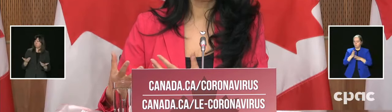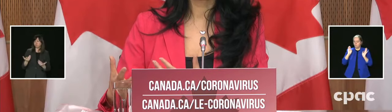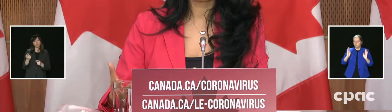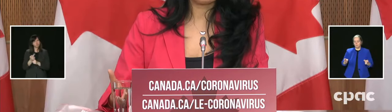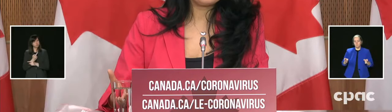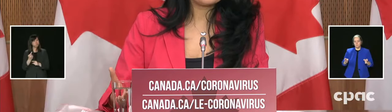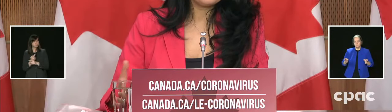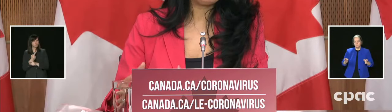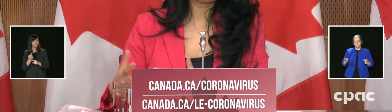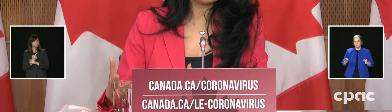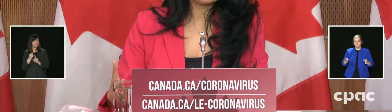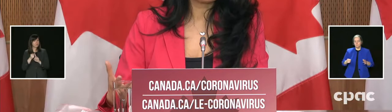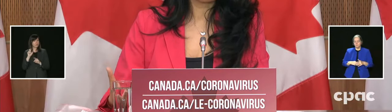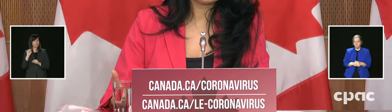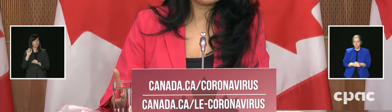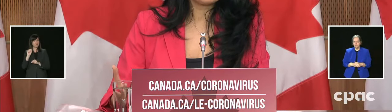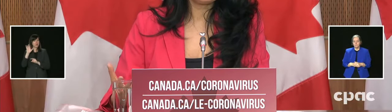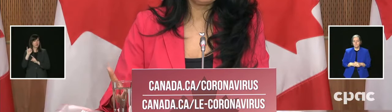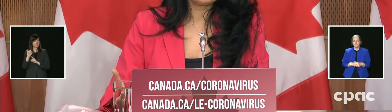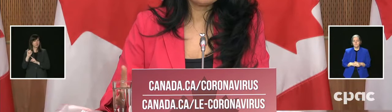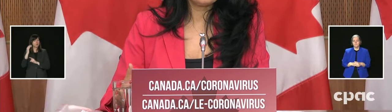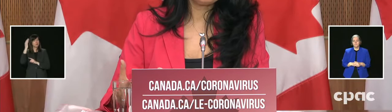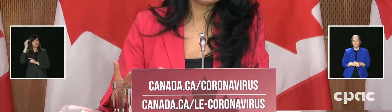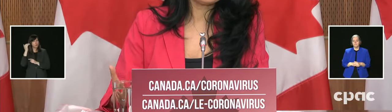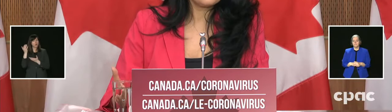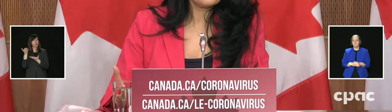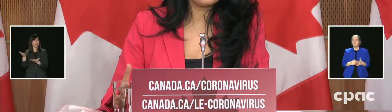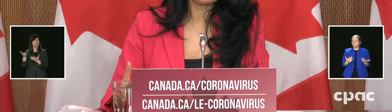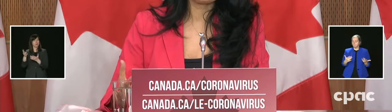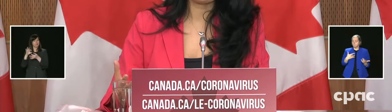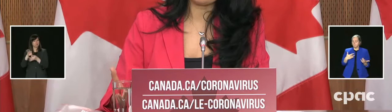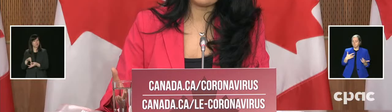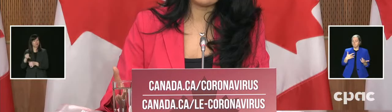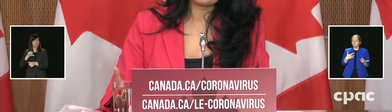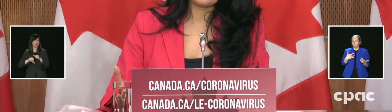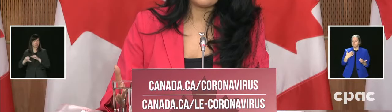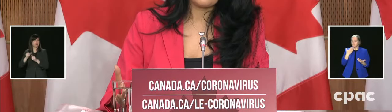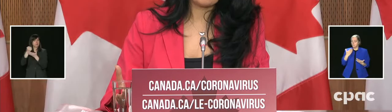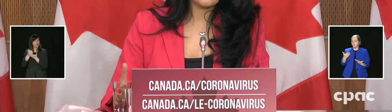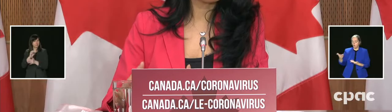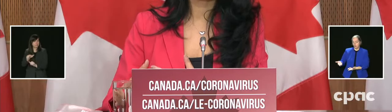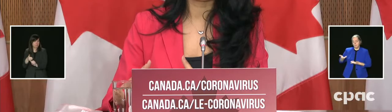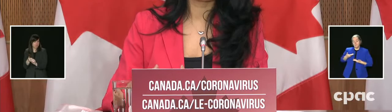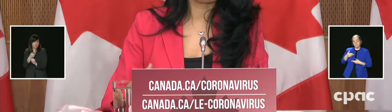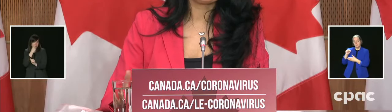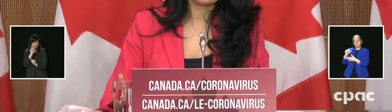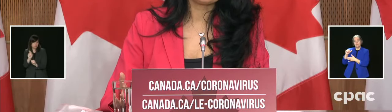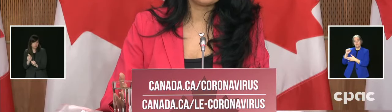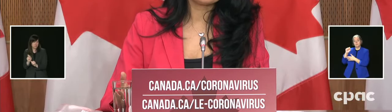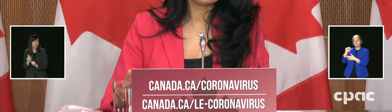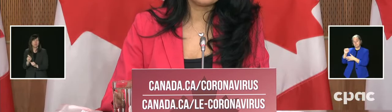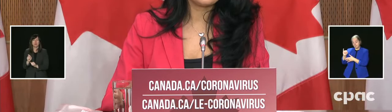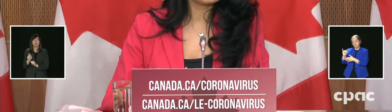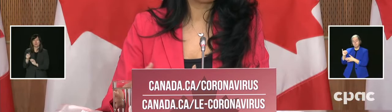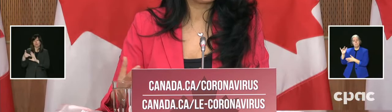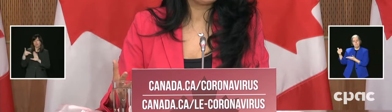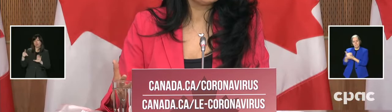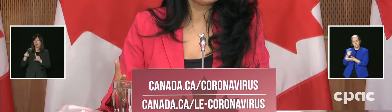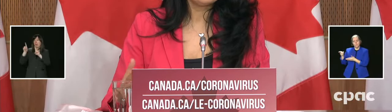recommendation from NACI because it's grounded in science and evidence. I wouldn't classify that as